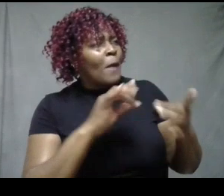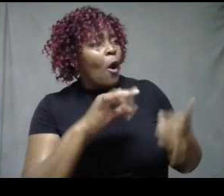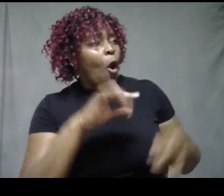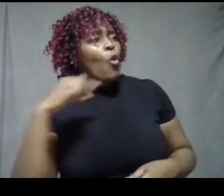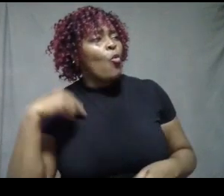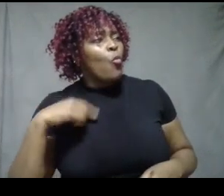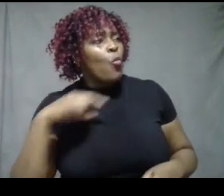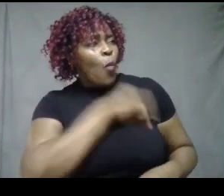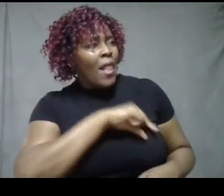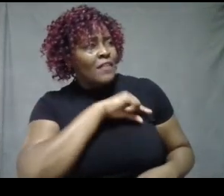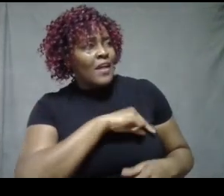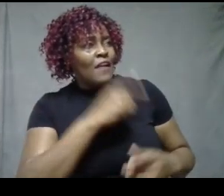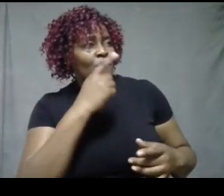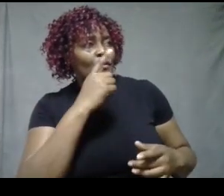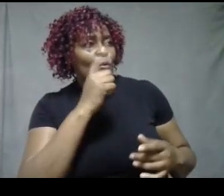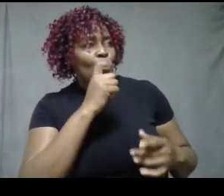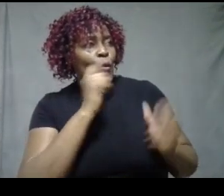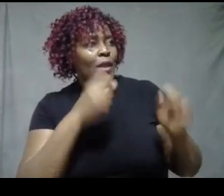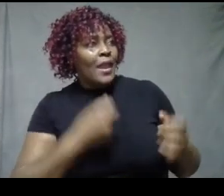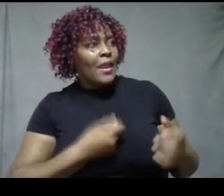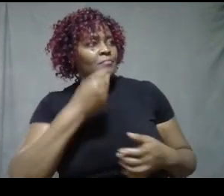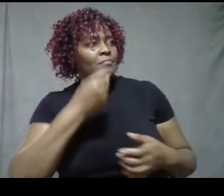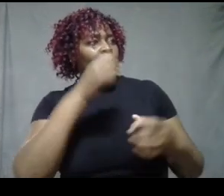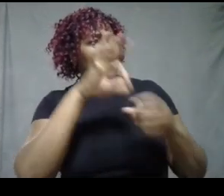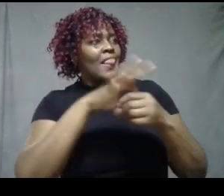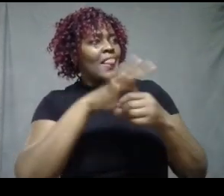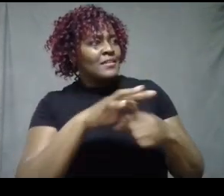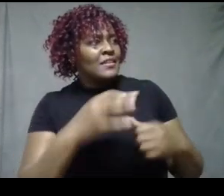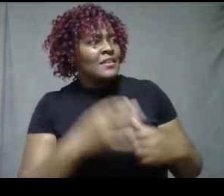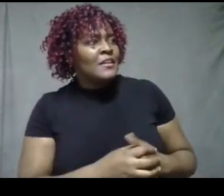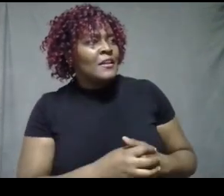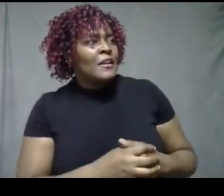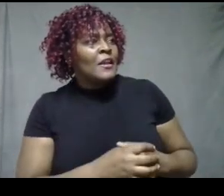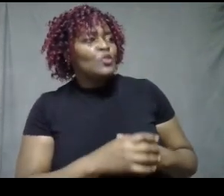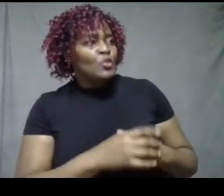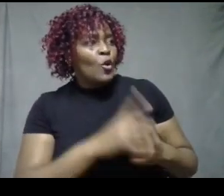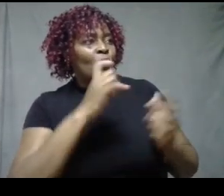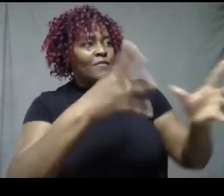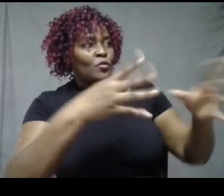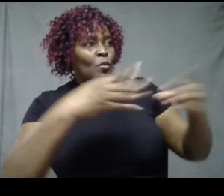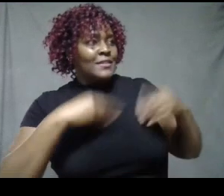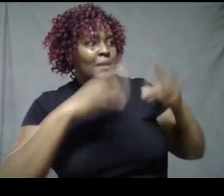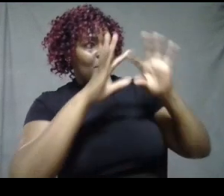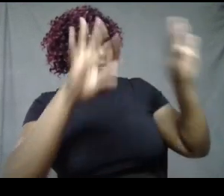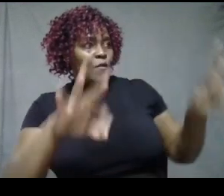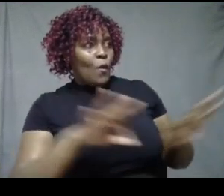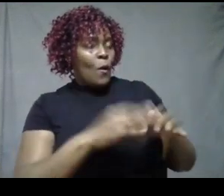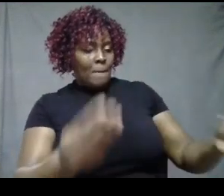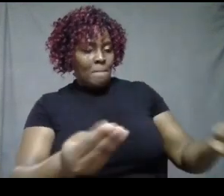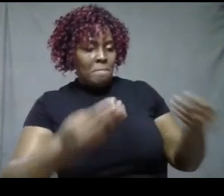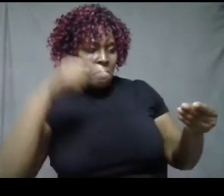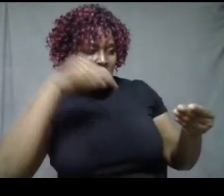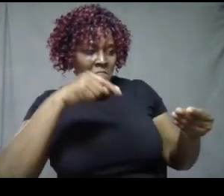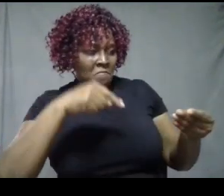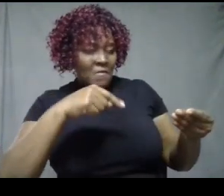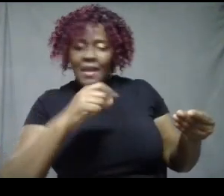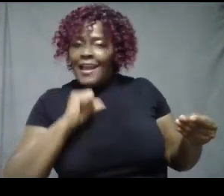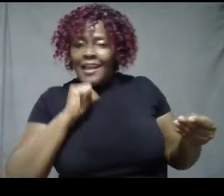clerk's responsibilities is to accept the forms and look and see if they're facially acceptable. The clerk doesn't do any